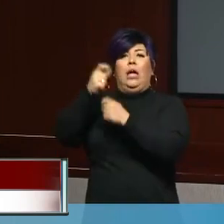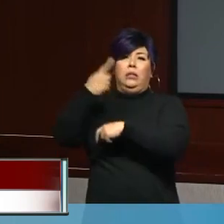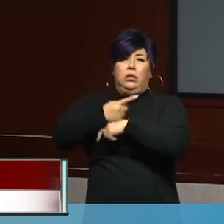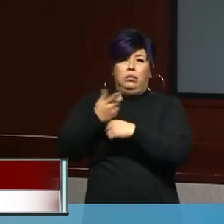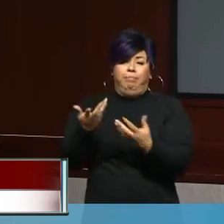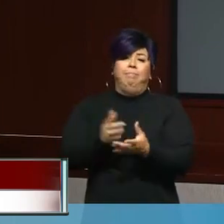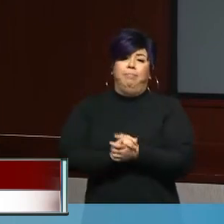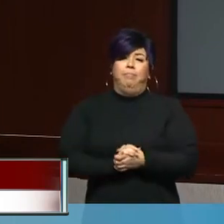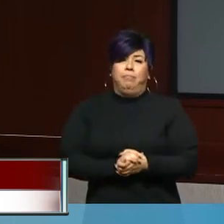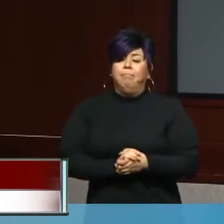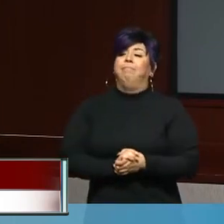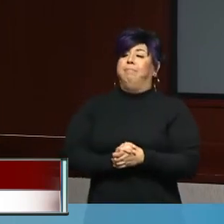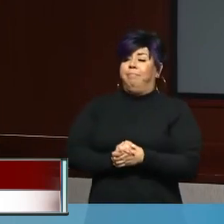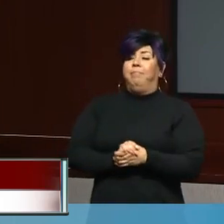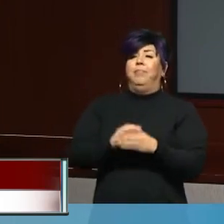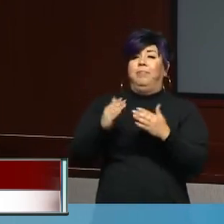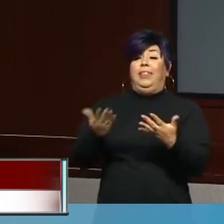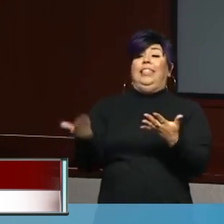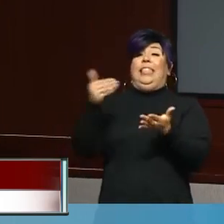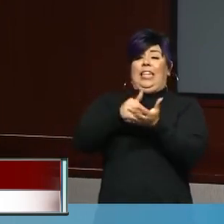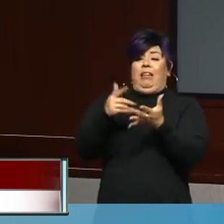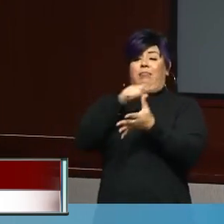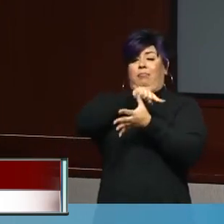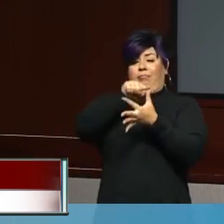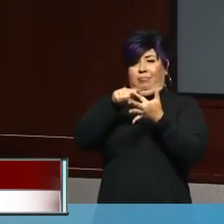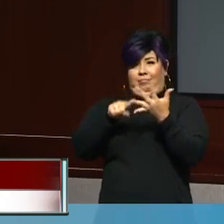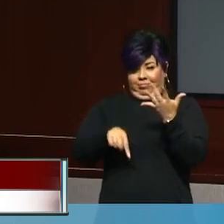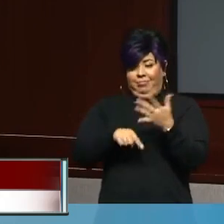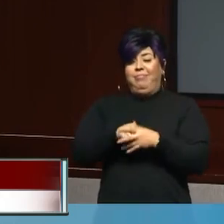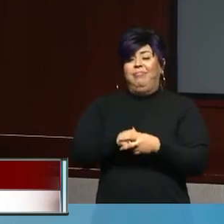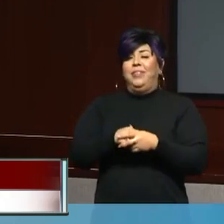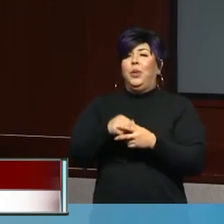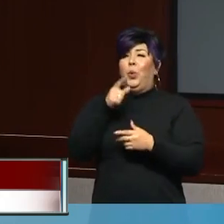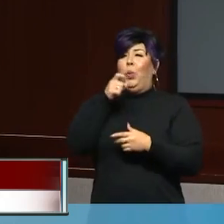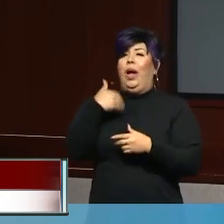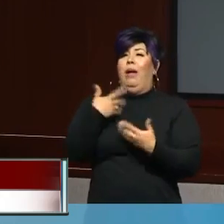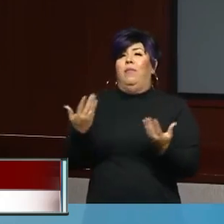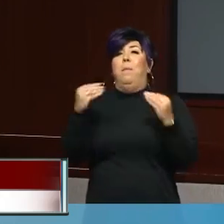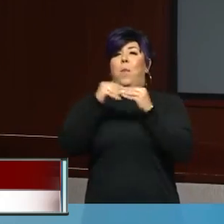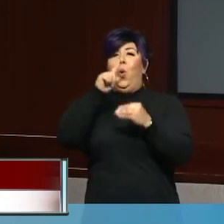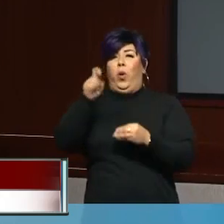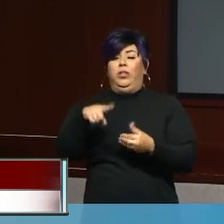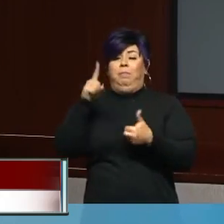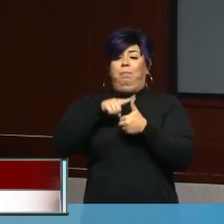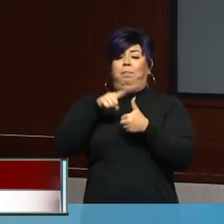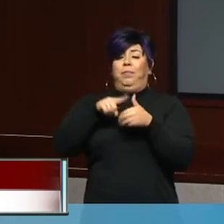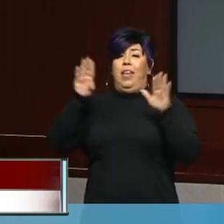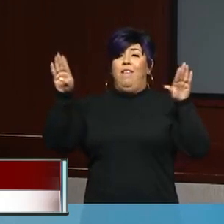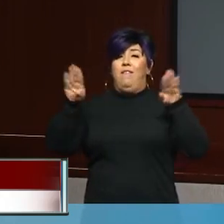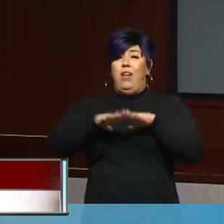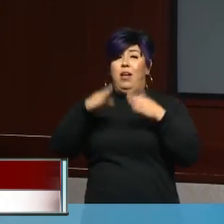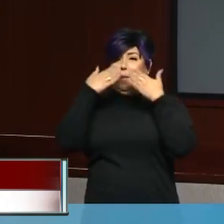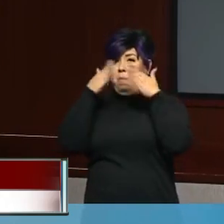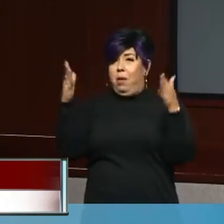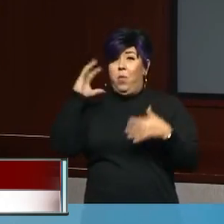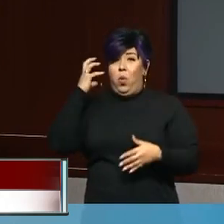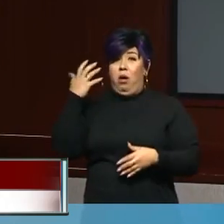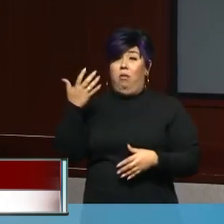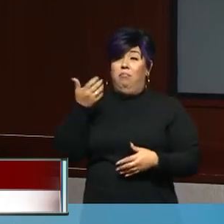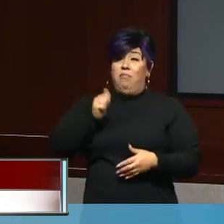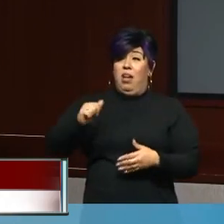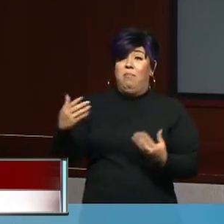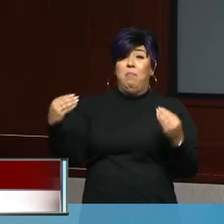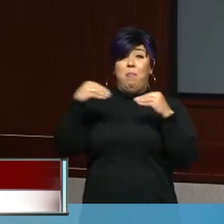Okay, let me go back to the top and we'll run through these again and see if anyone has any follow-up questions. Valley Public Radio, any